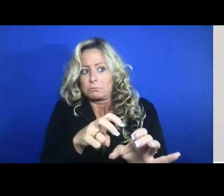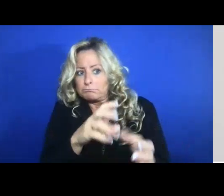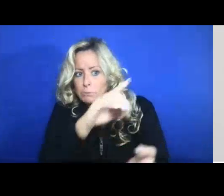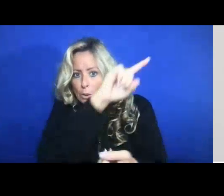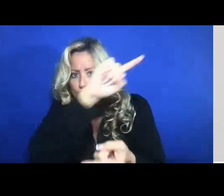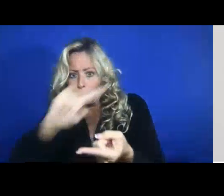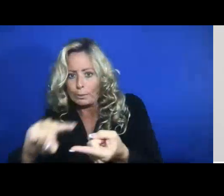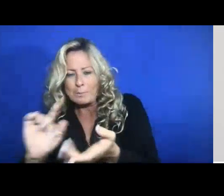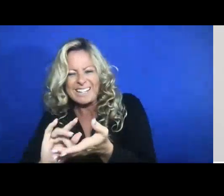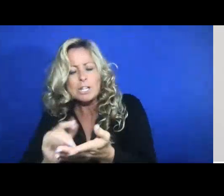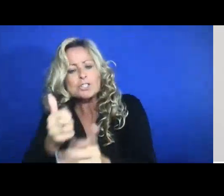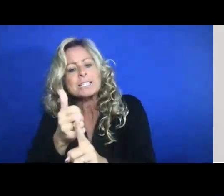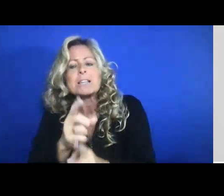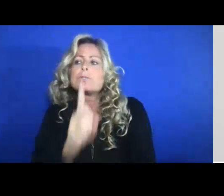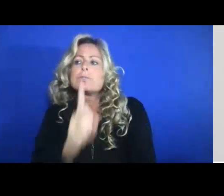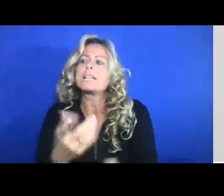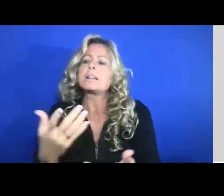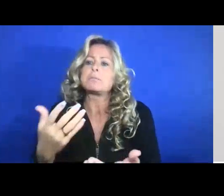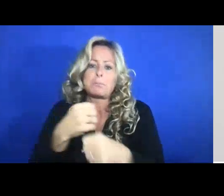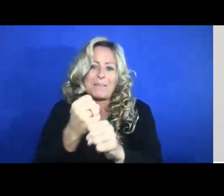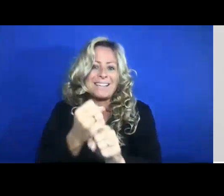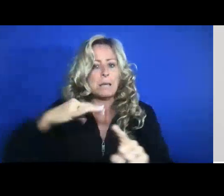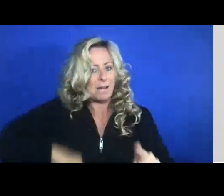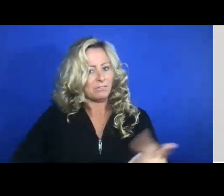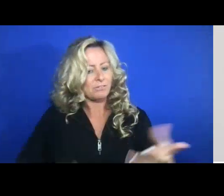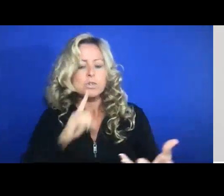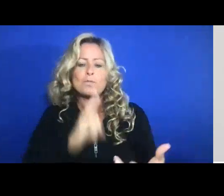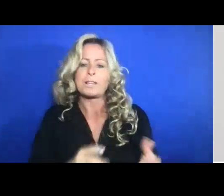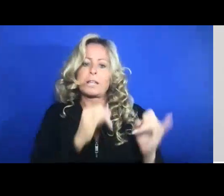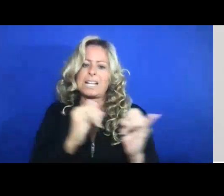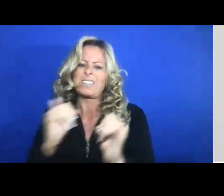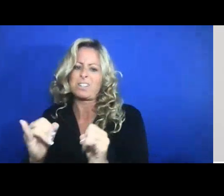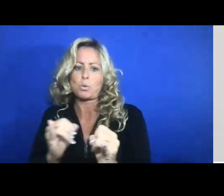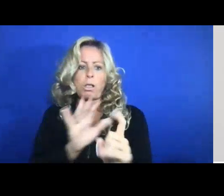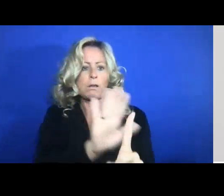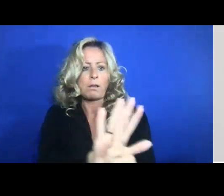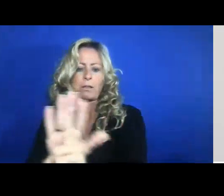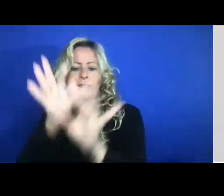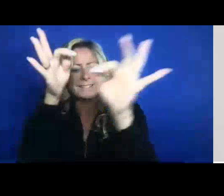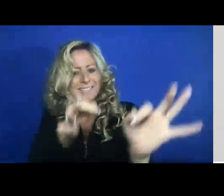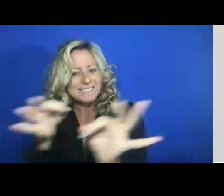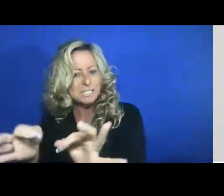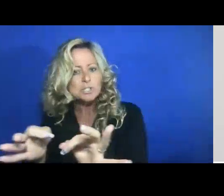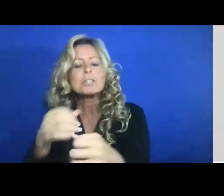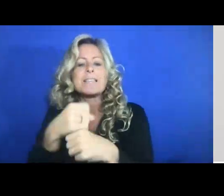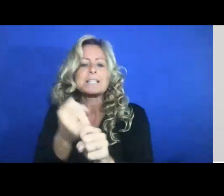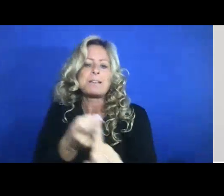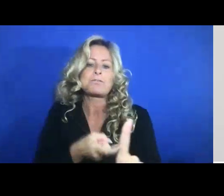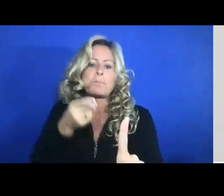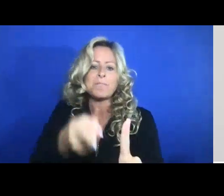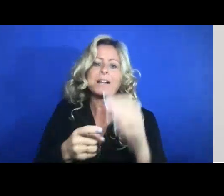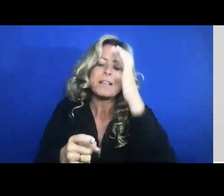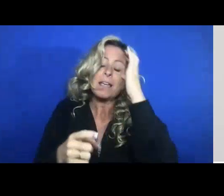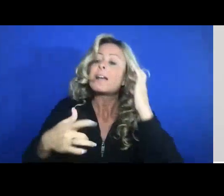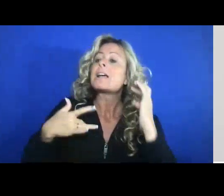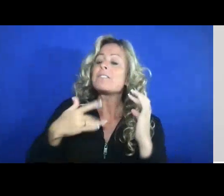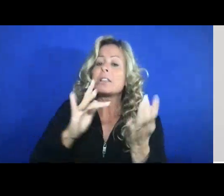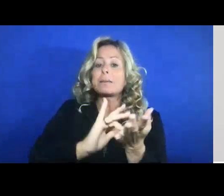exceed that benefit, right? So this is a very individualized decision that's made, and one that I think